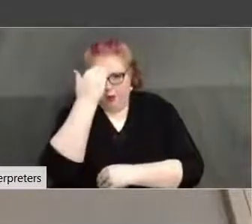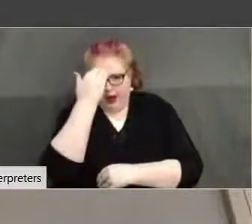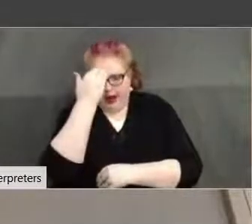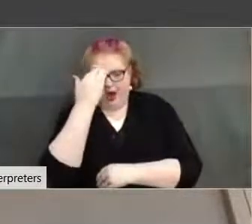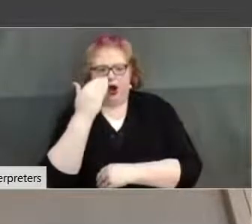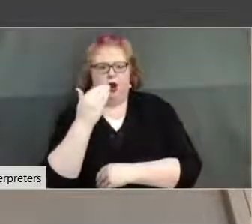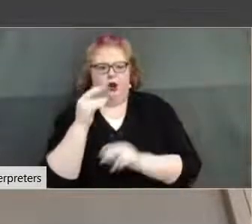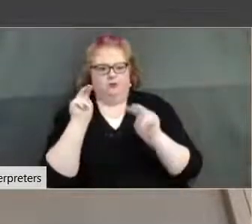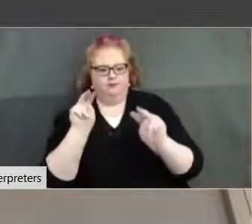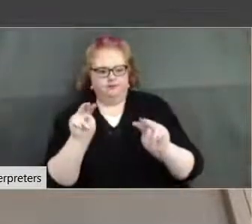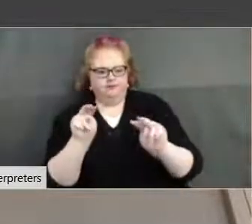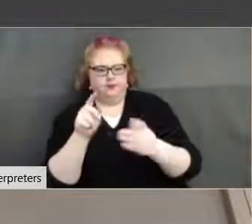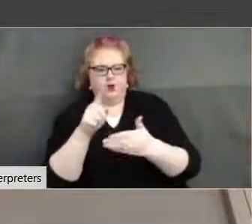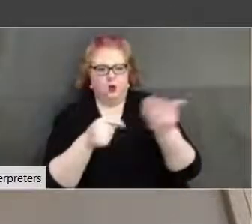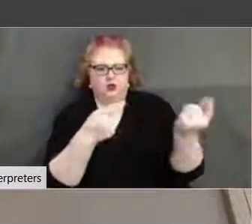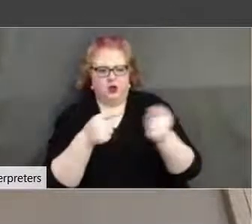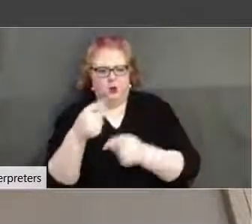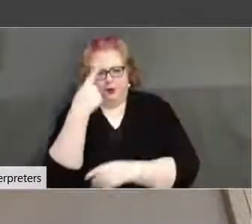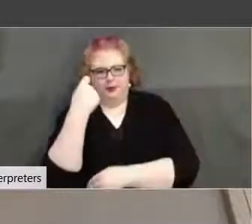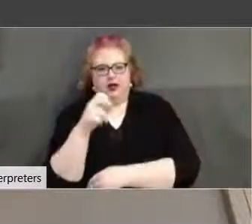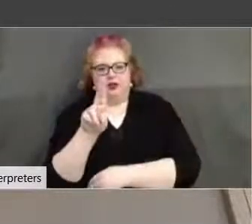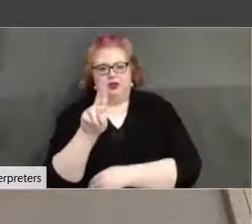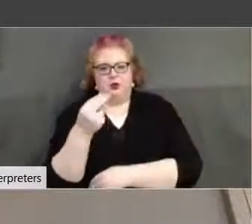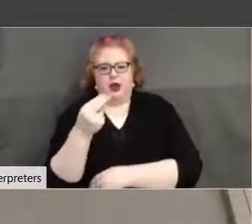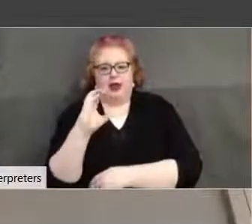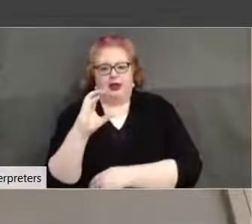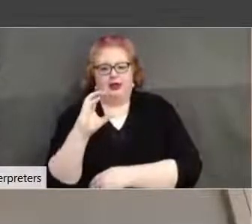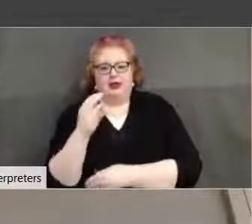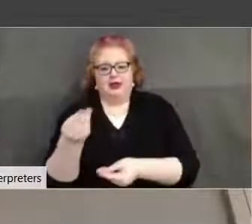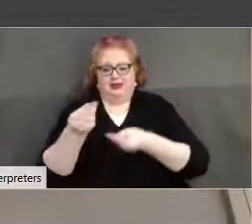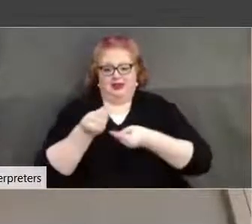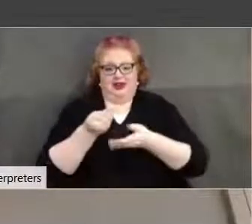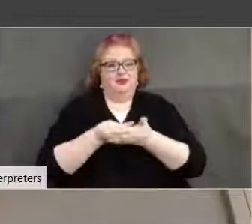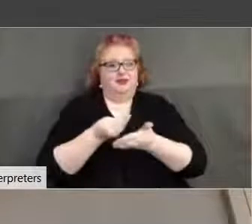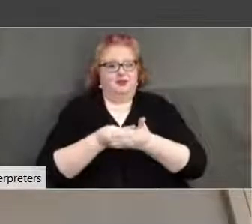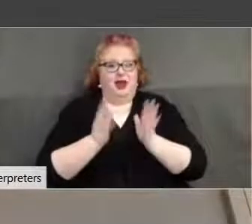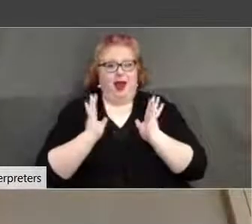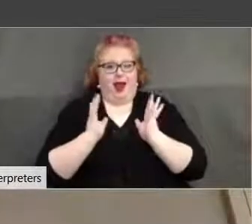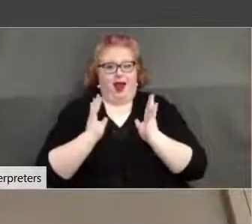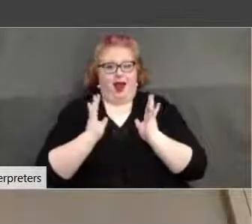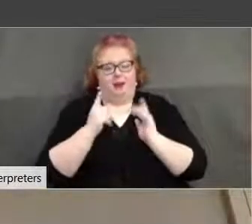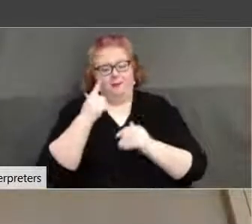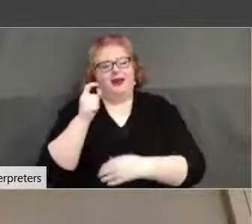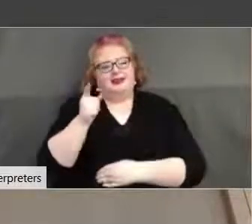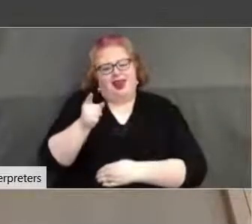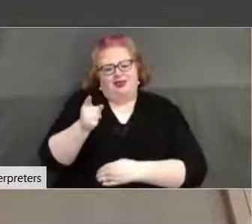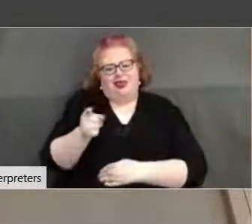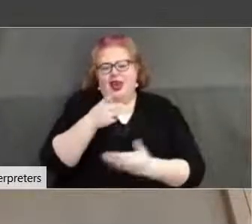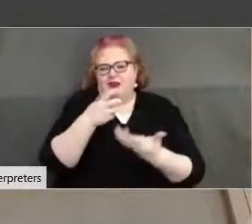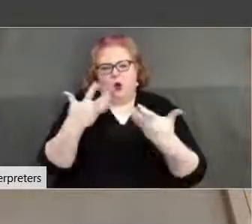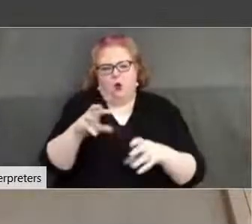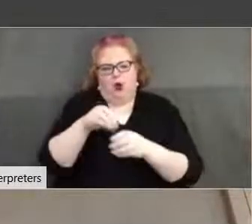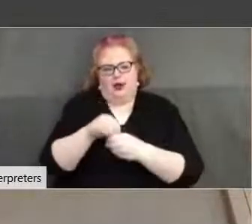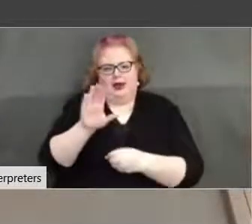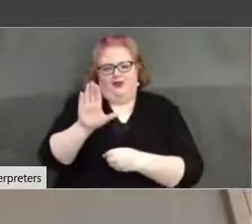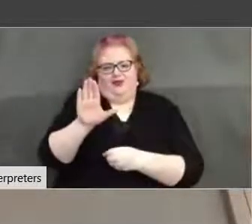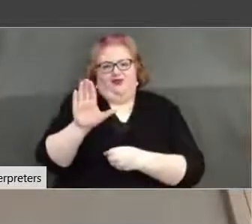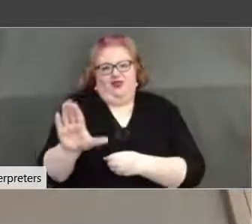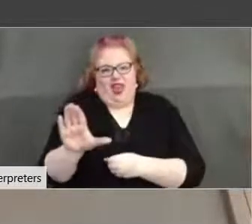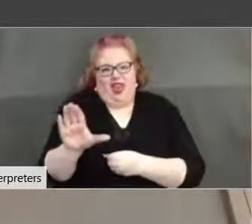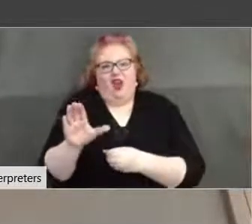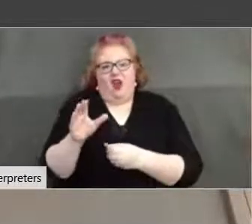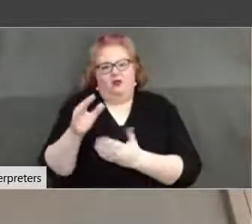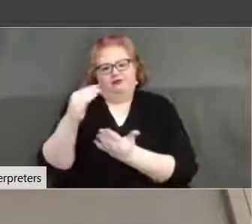United because they've got to get it off their books. I mean, that's it. Okay, I can understand that, but I've heard you say